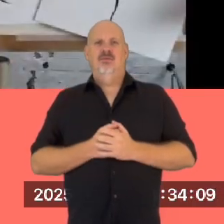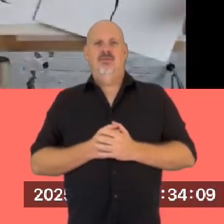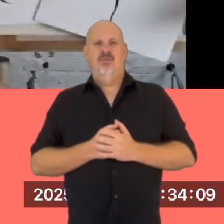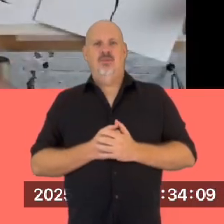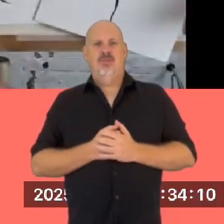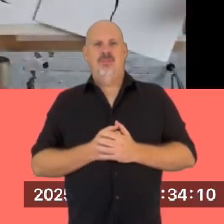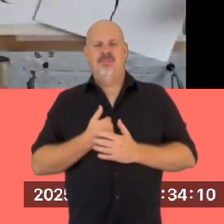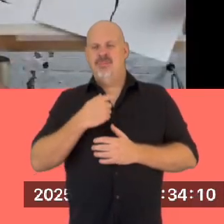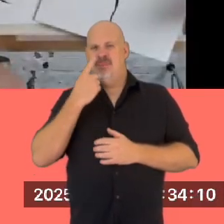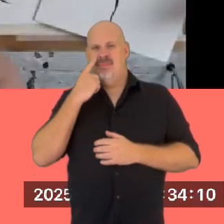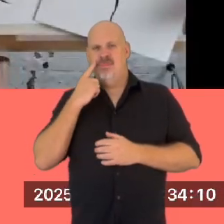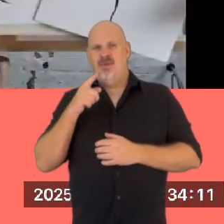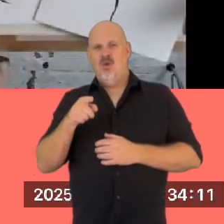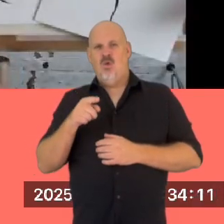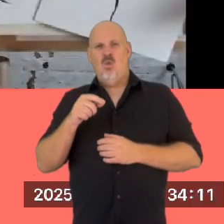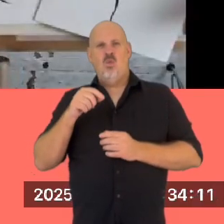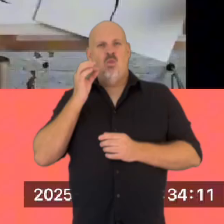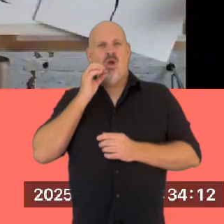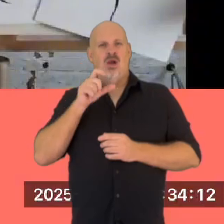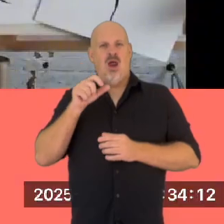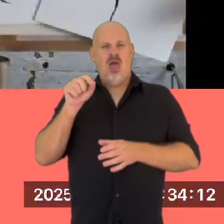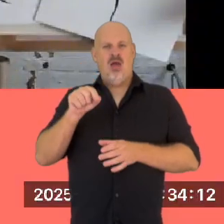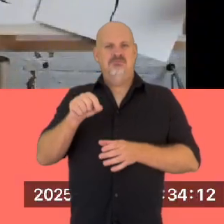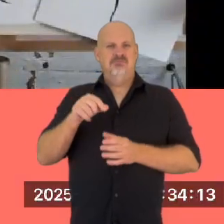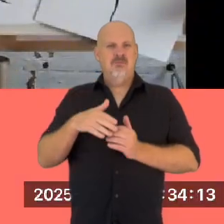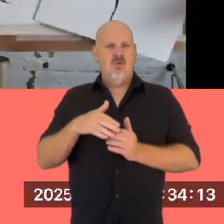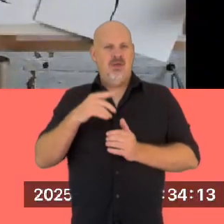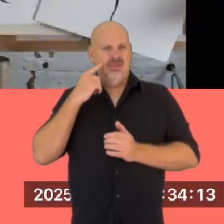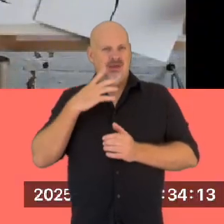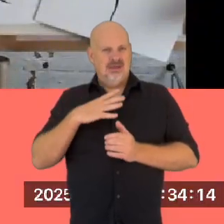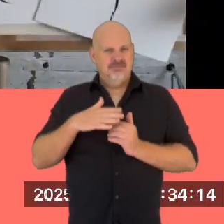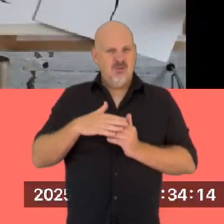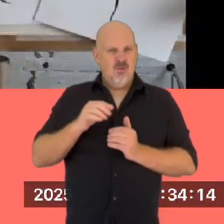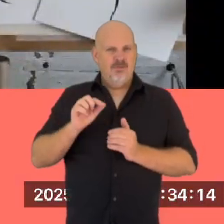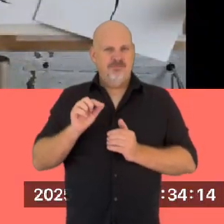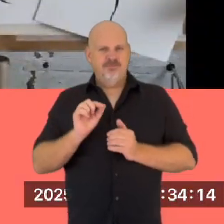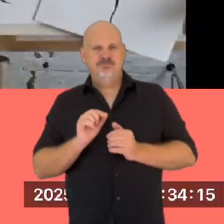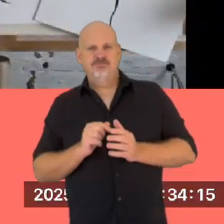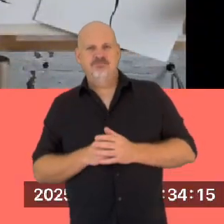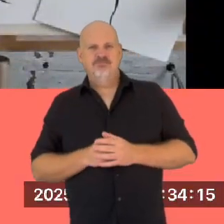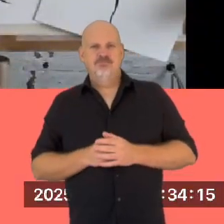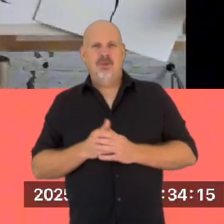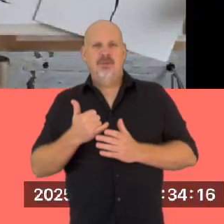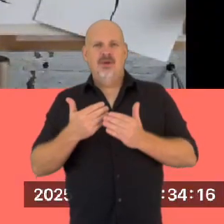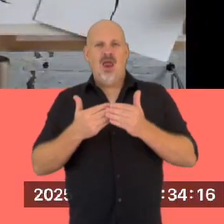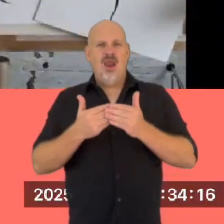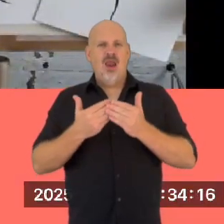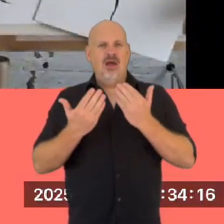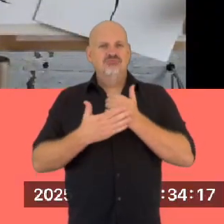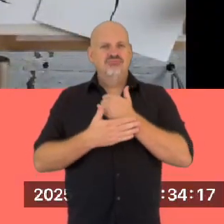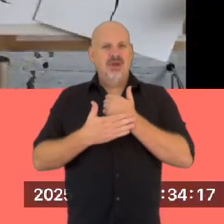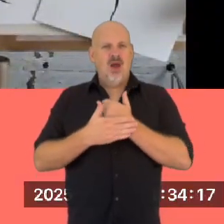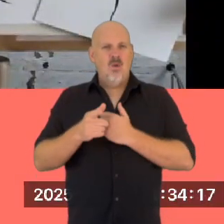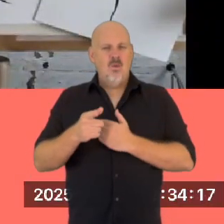that. And I'm going to have a little look into the watercolor set in my brush once more. We've got some